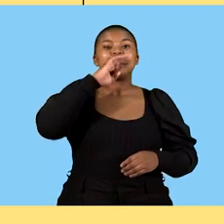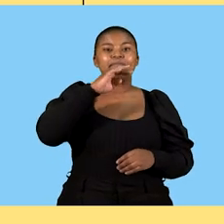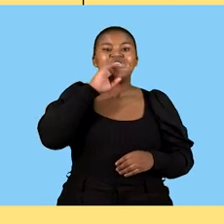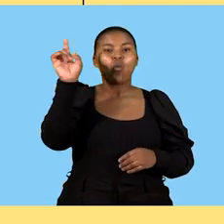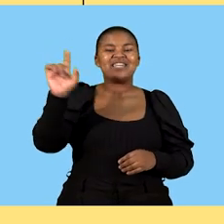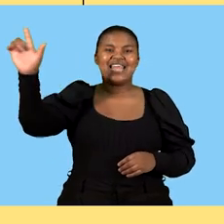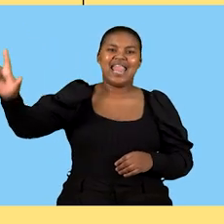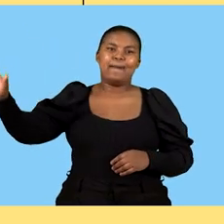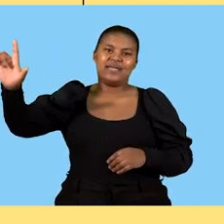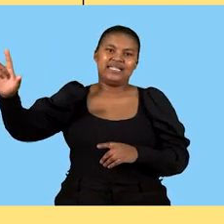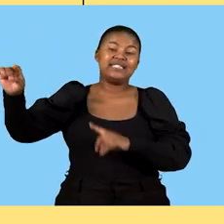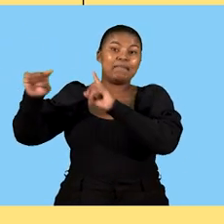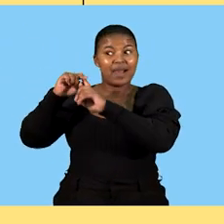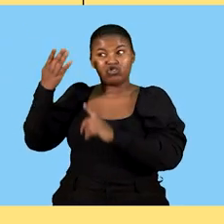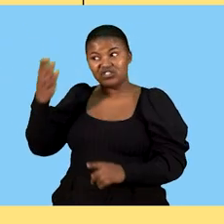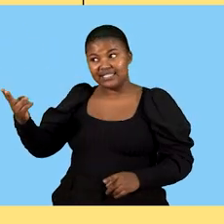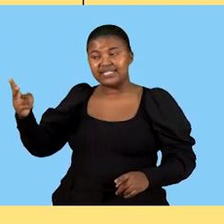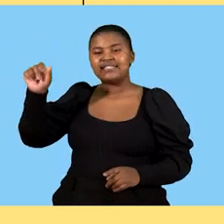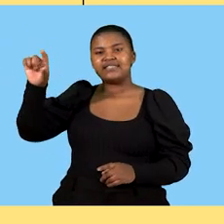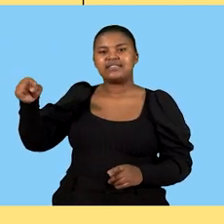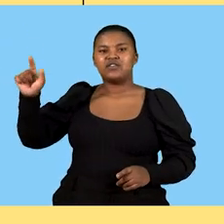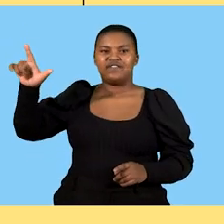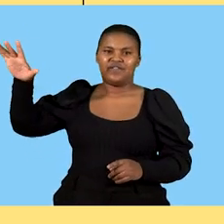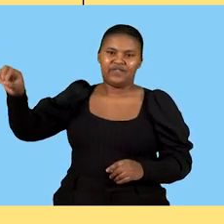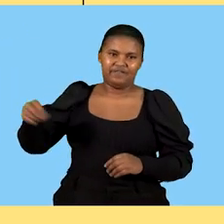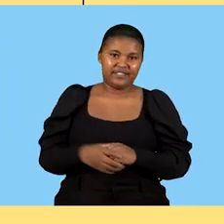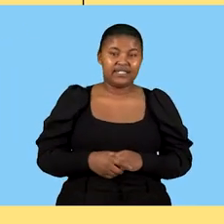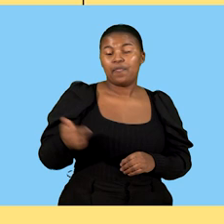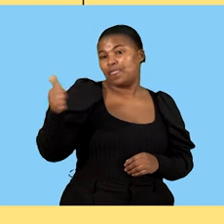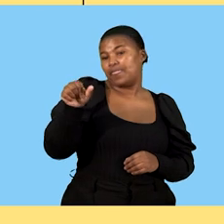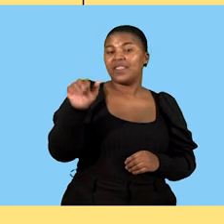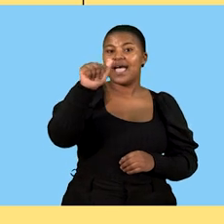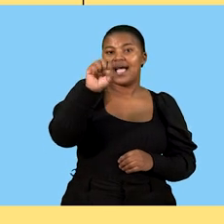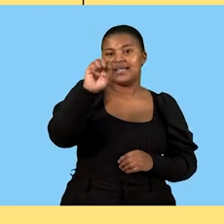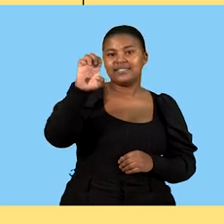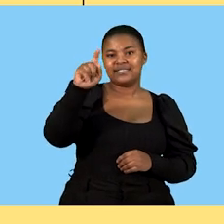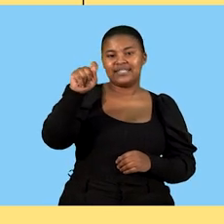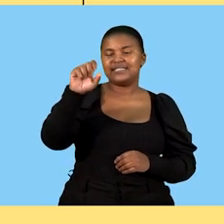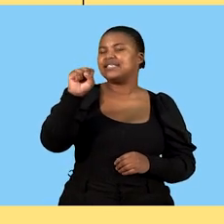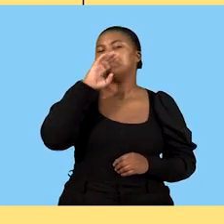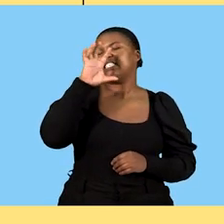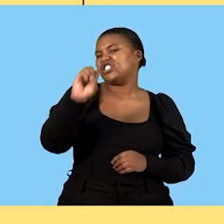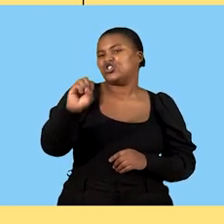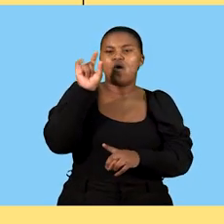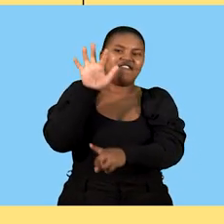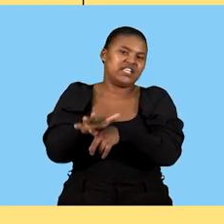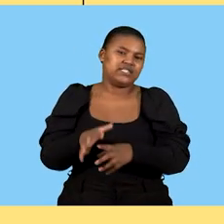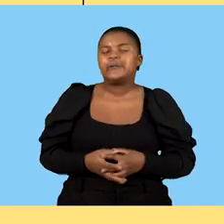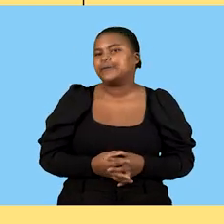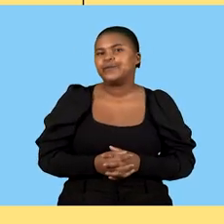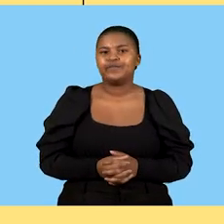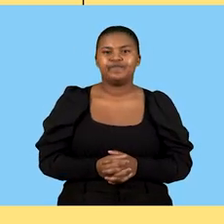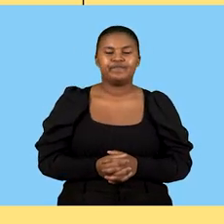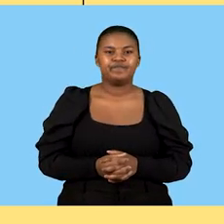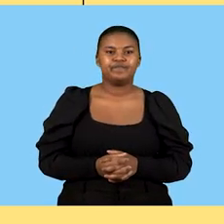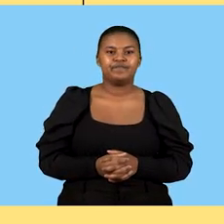say accrued expense. And then remember, once an expense is accrued, it becomes a liability. That means our